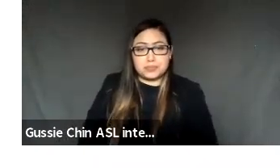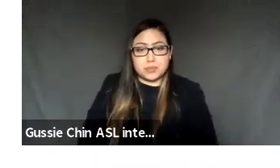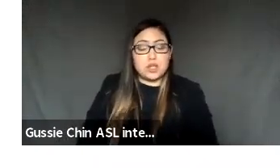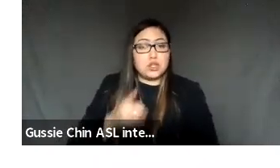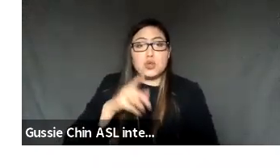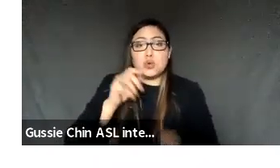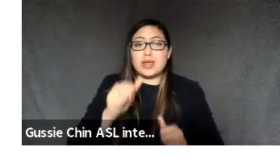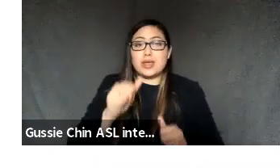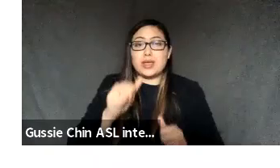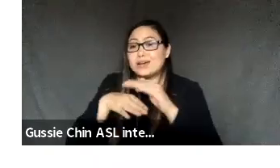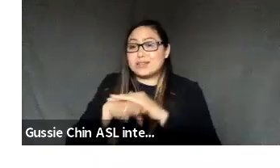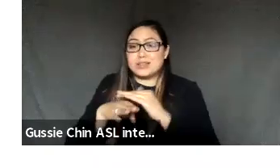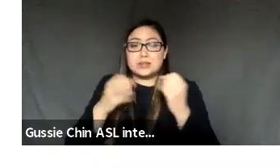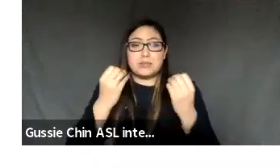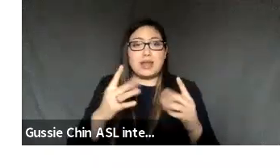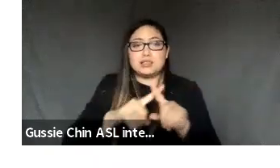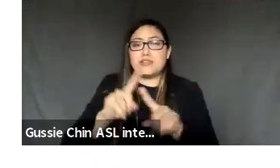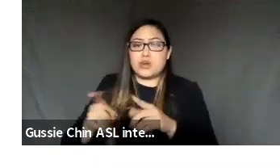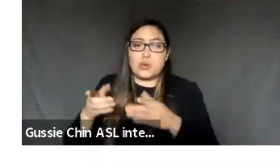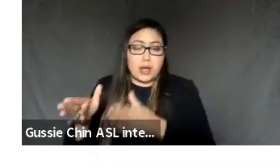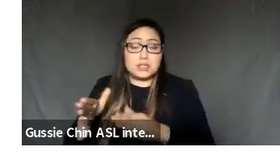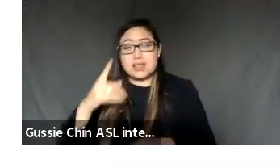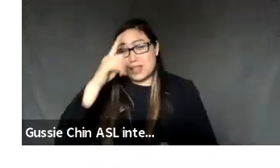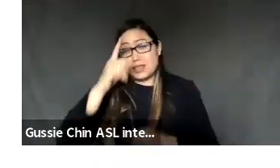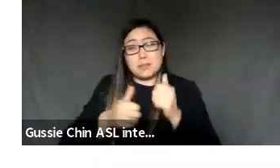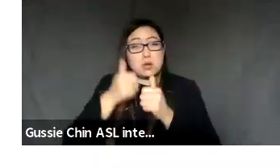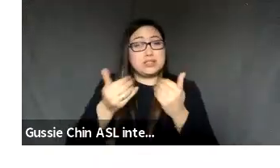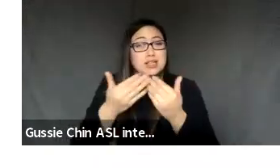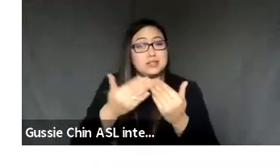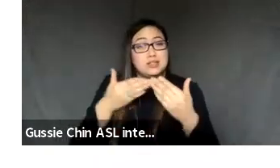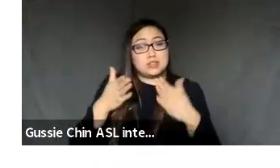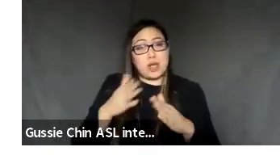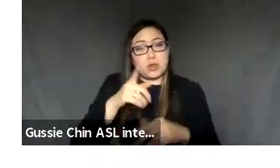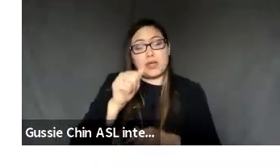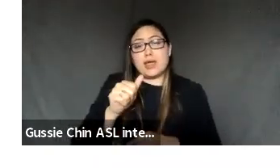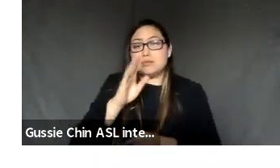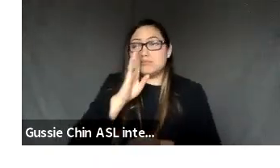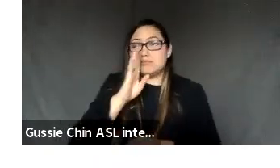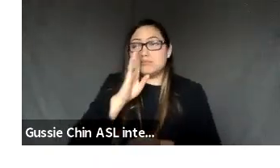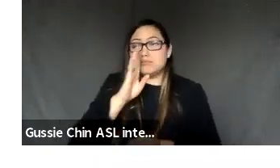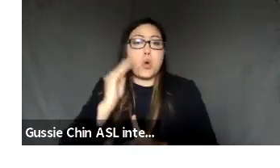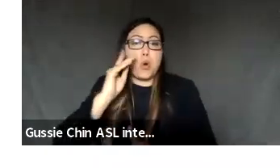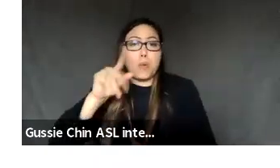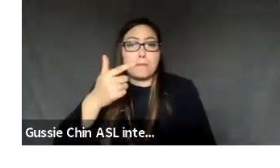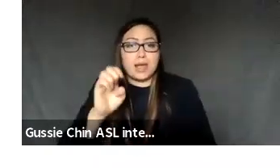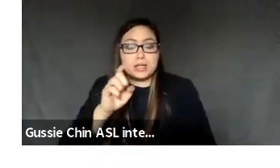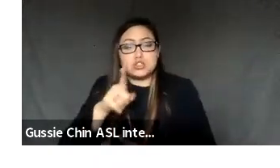in many different ways. But I think one of the easiest ways, you can go directly to our homepage at access,